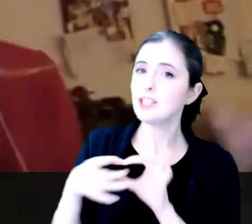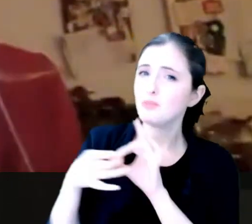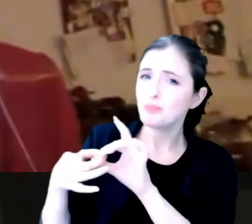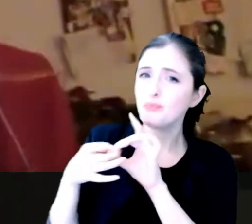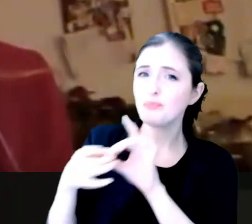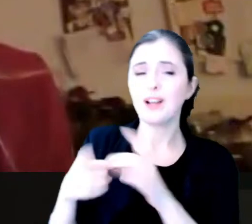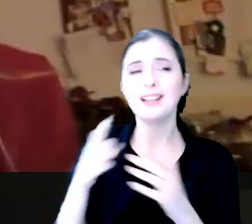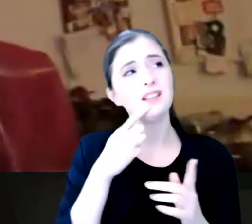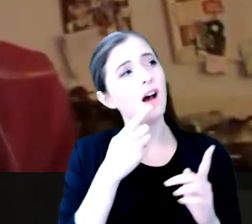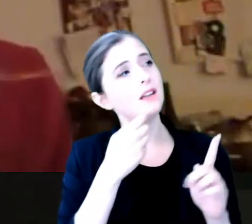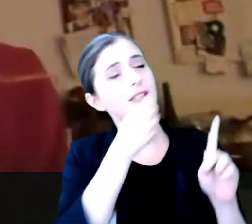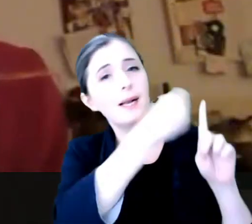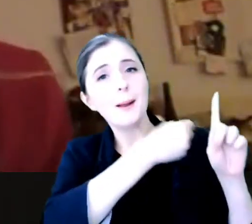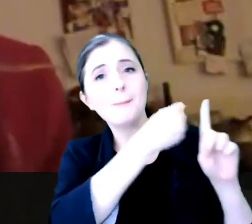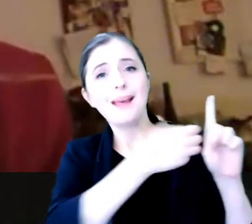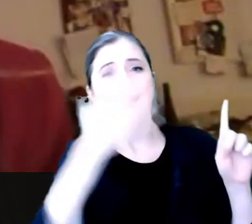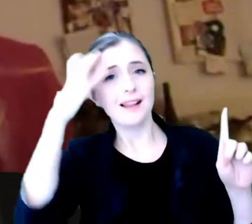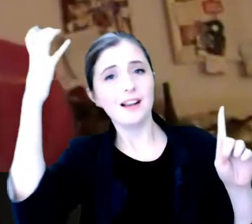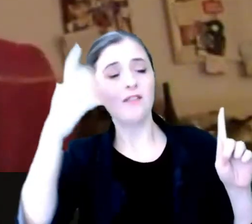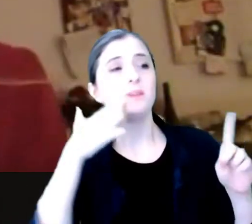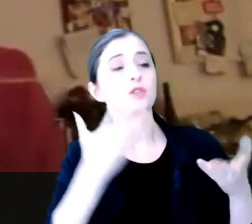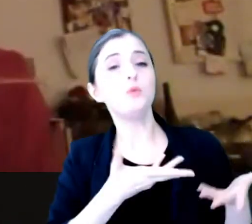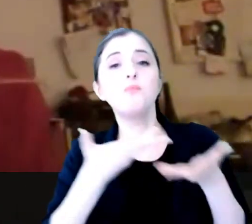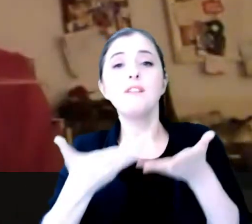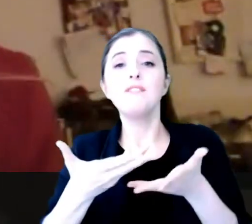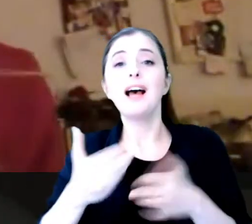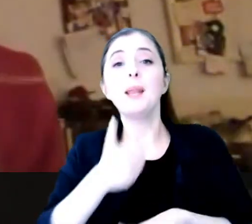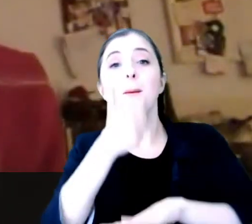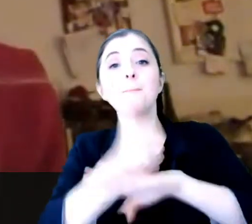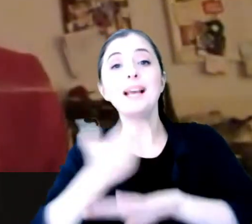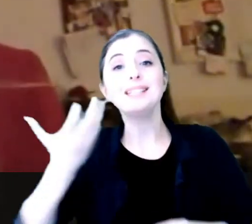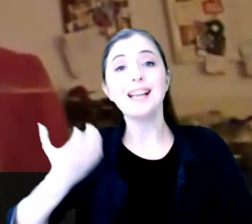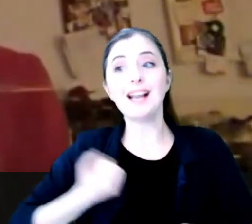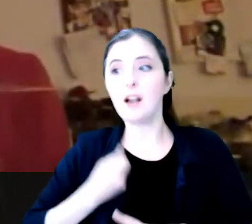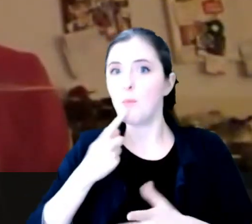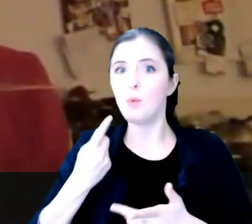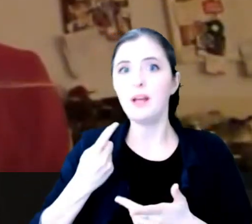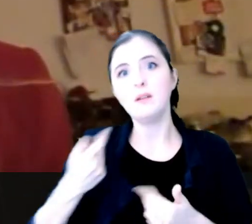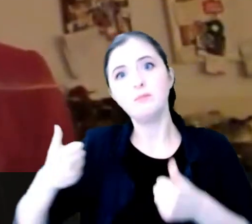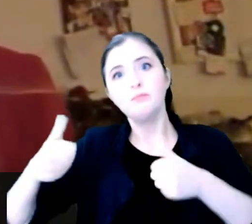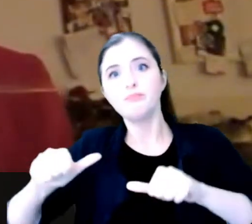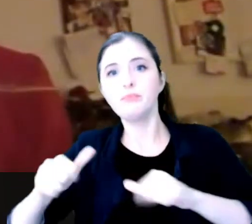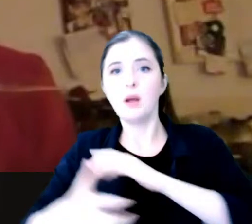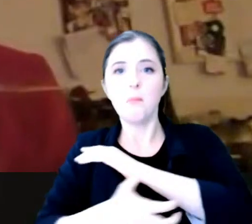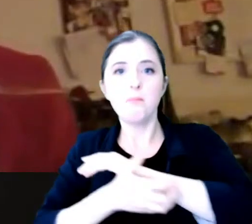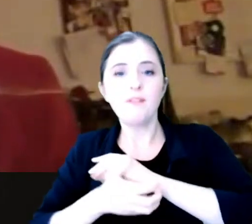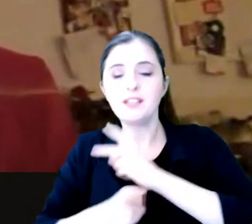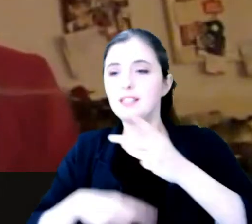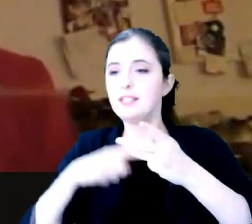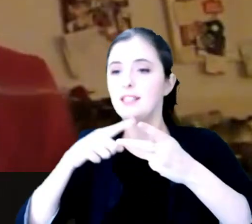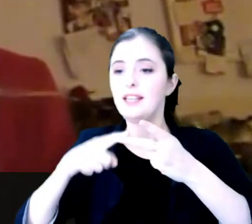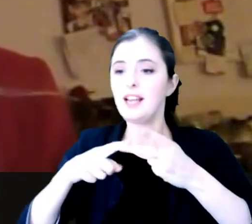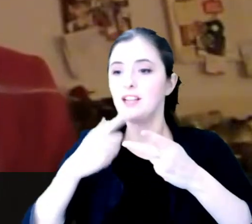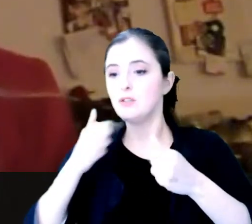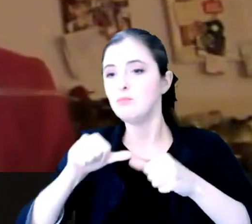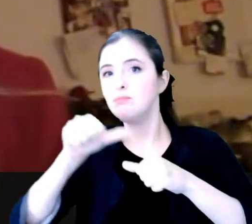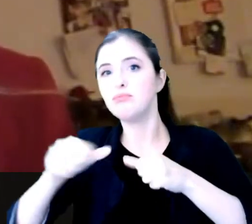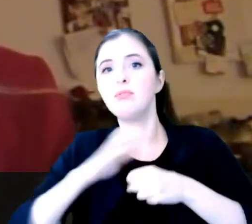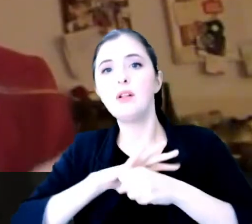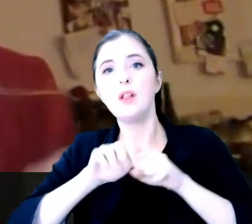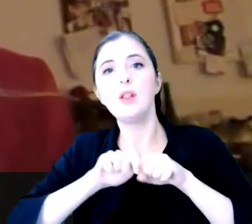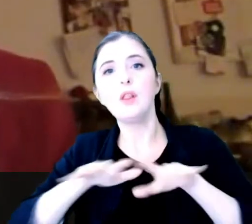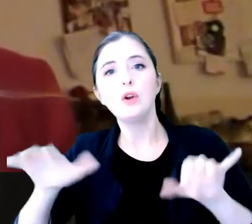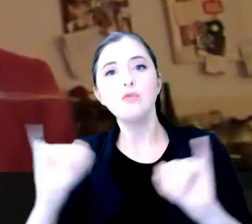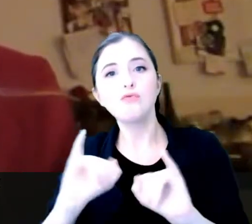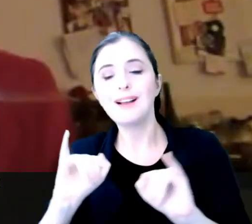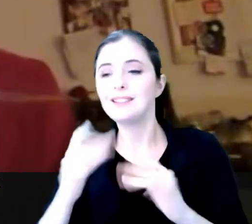providing a basic income to everybody as the route out of poverty, as the route out of this crisis, and as the way to build up young lives